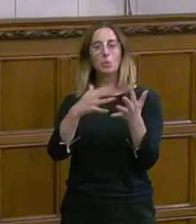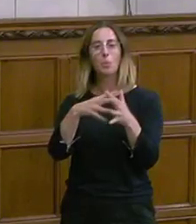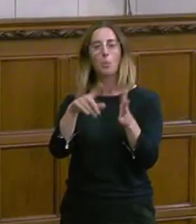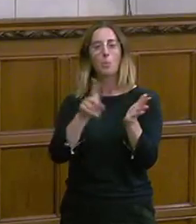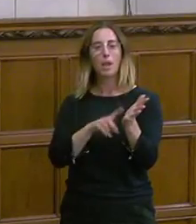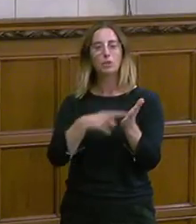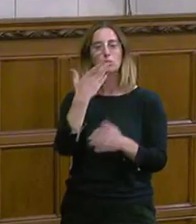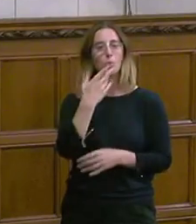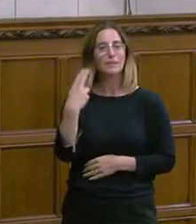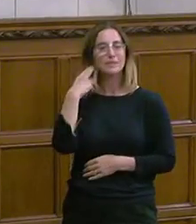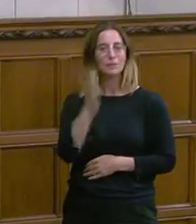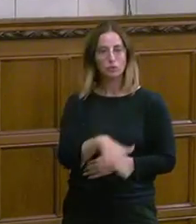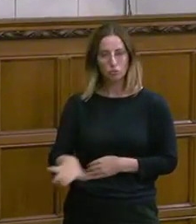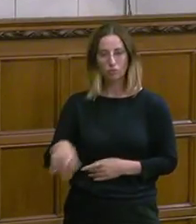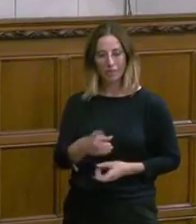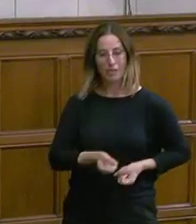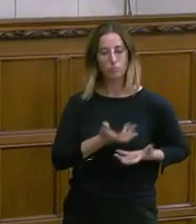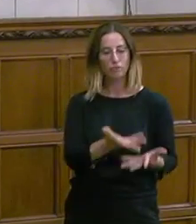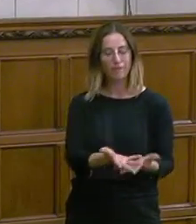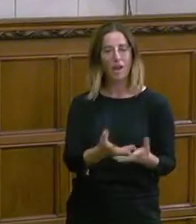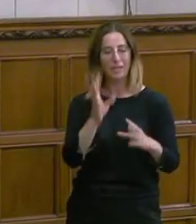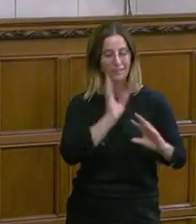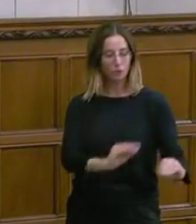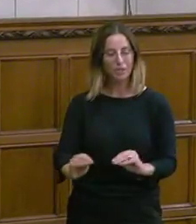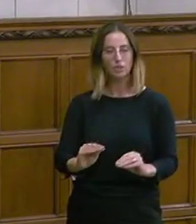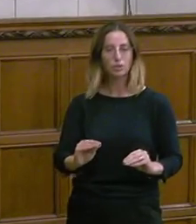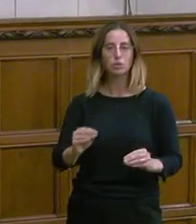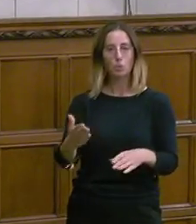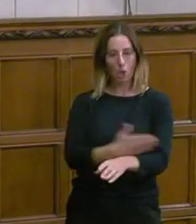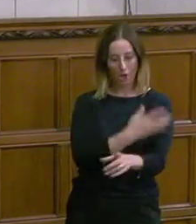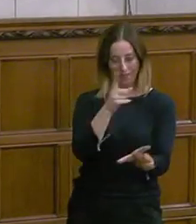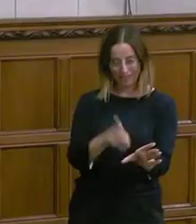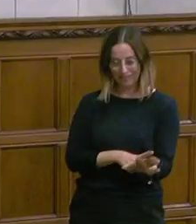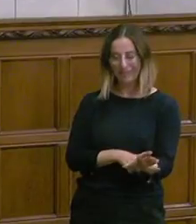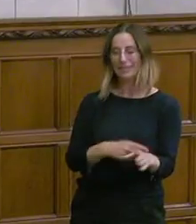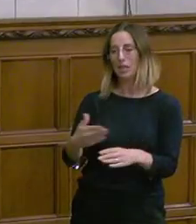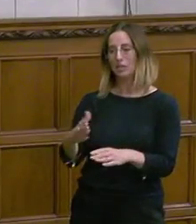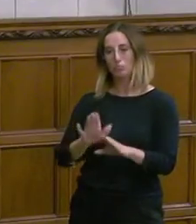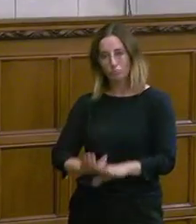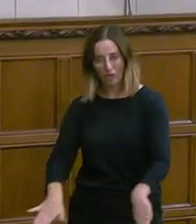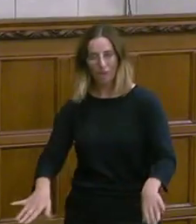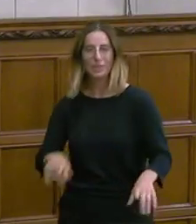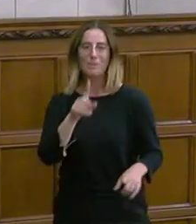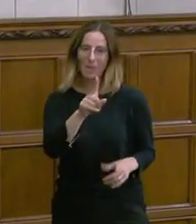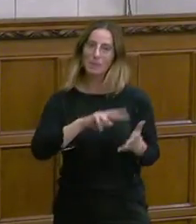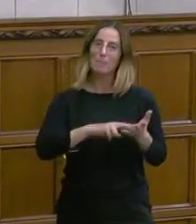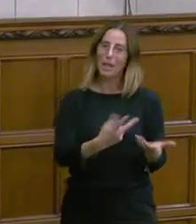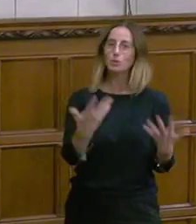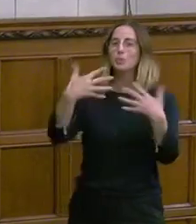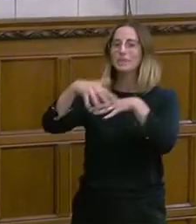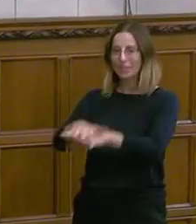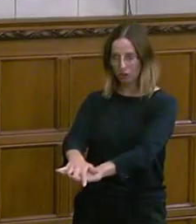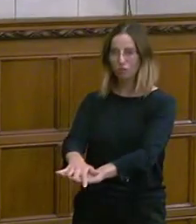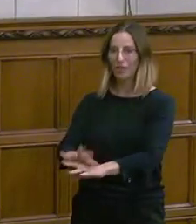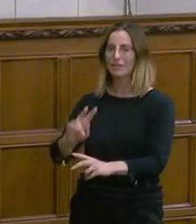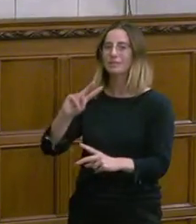provides specialist services to early years and primary level pupils in a specialist setting, but with plans to integrate into a mainstream setting, and